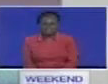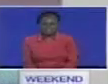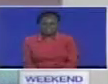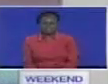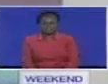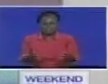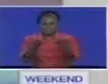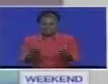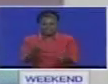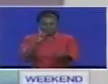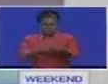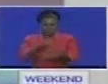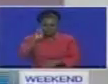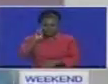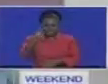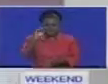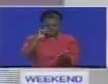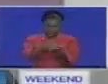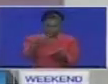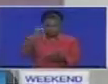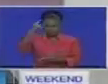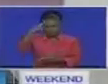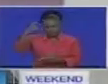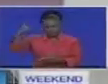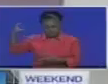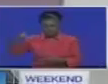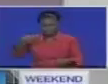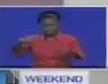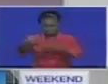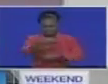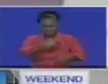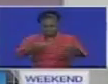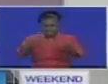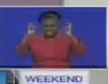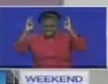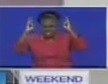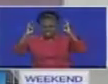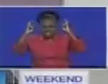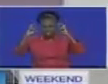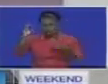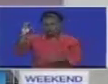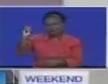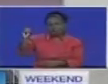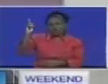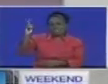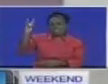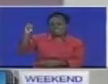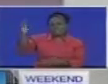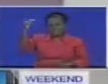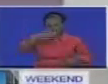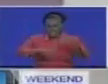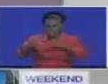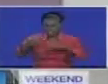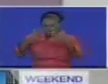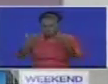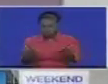Right, it's now time for Checkpoint, and as you would imagine, we would be discussing the matter of ODM elections, or